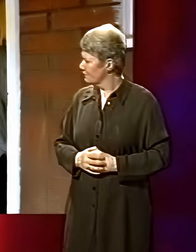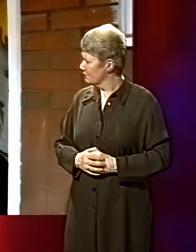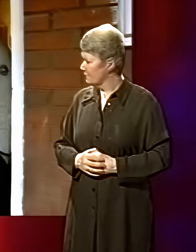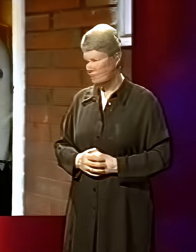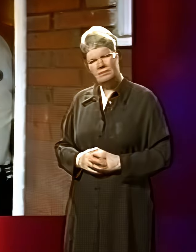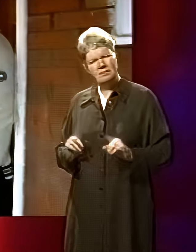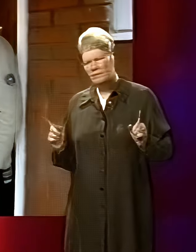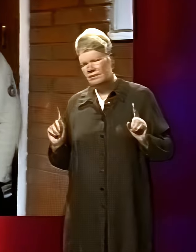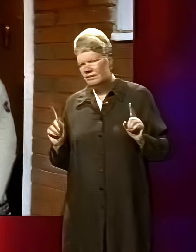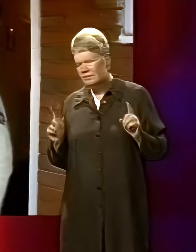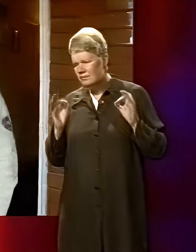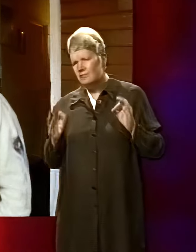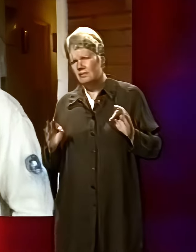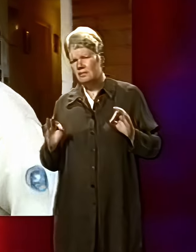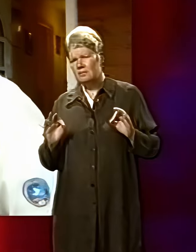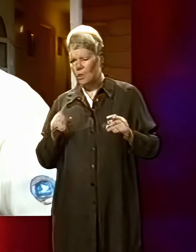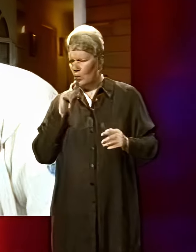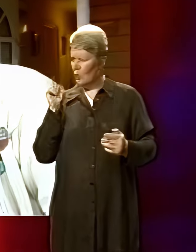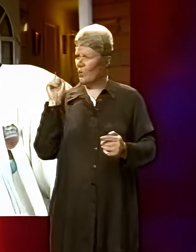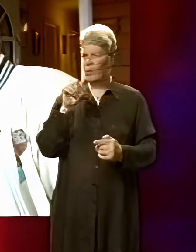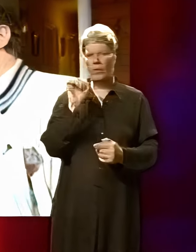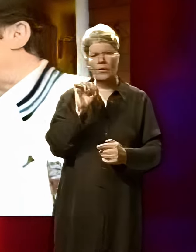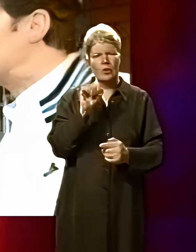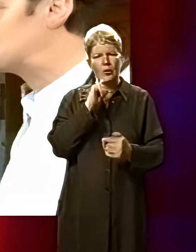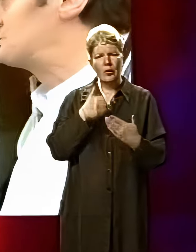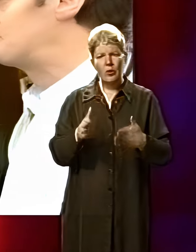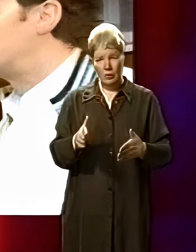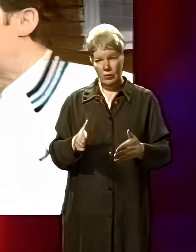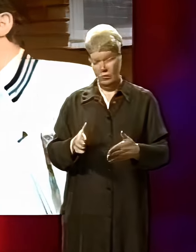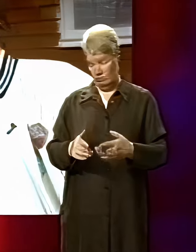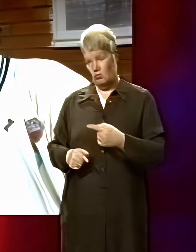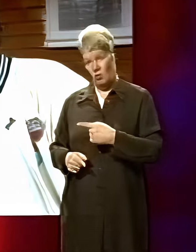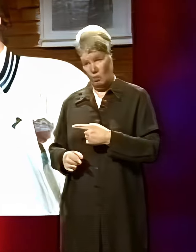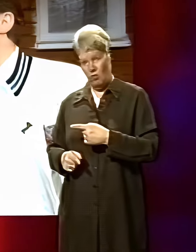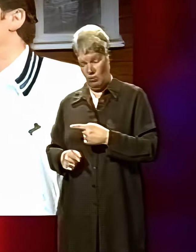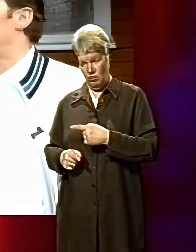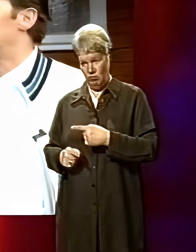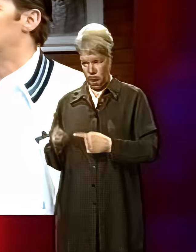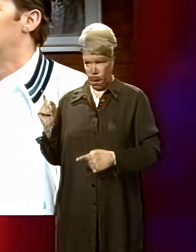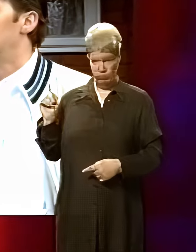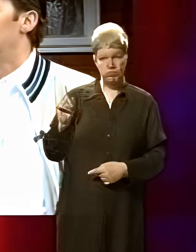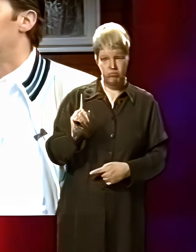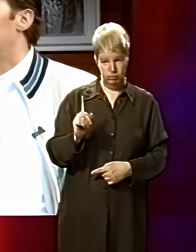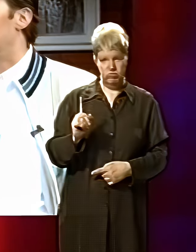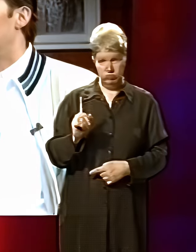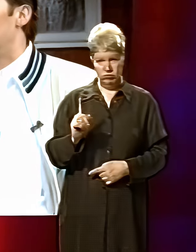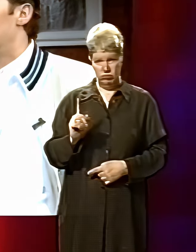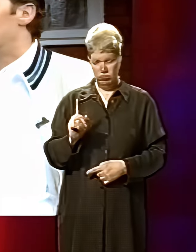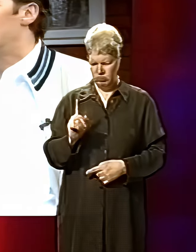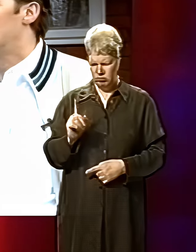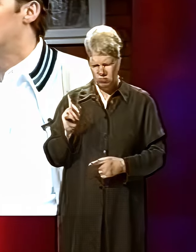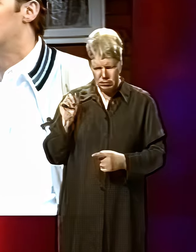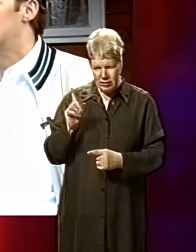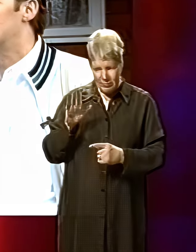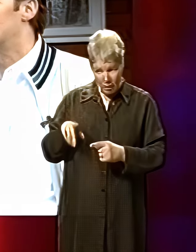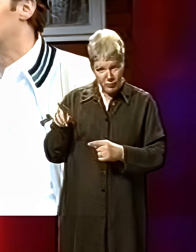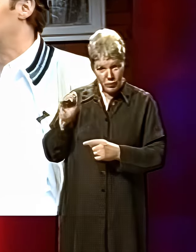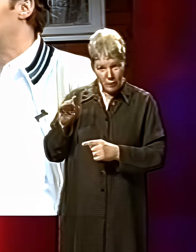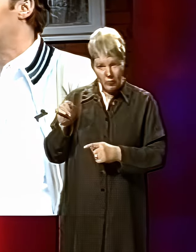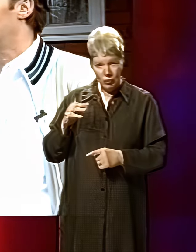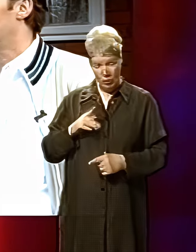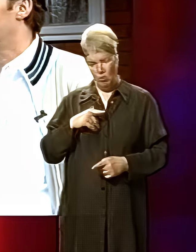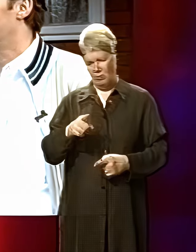So, Tony, who was it on your doorstep? Representatives from Brighthouse. What did they want?